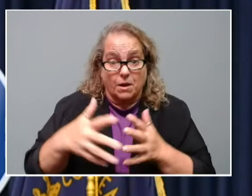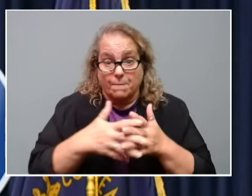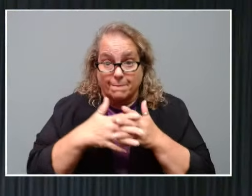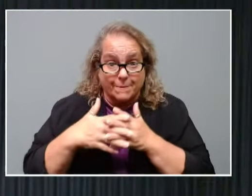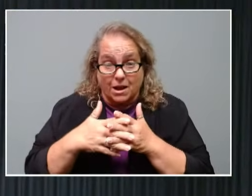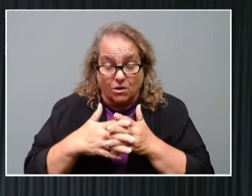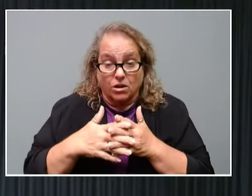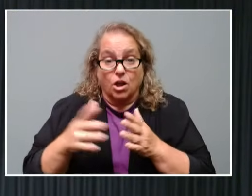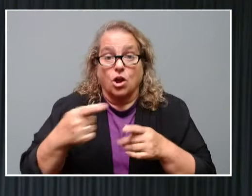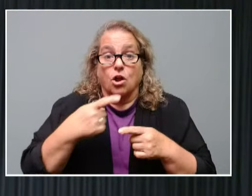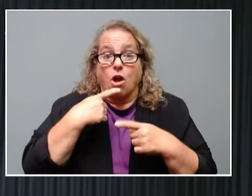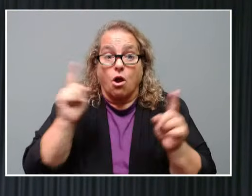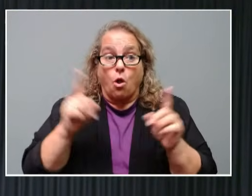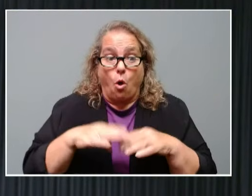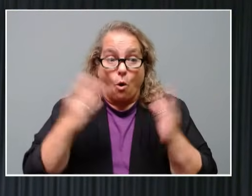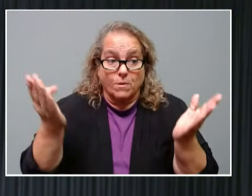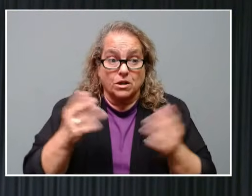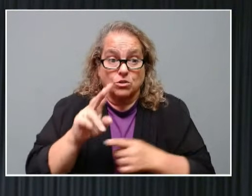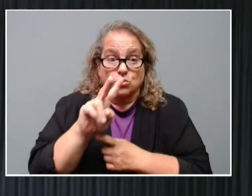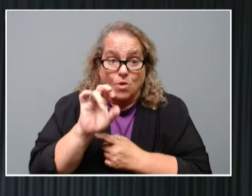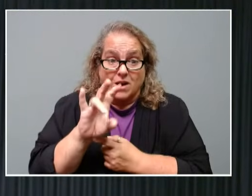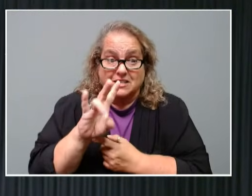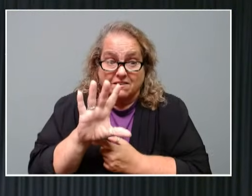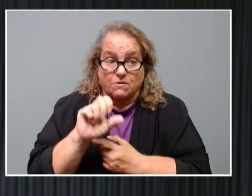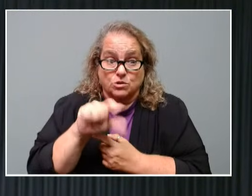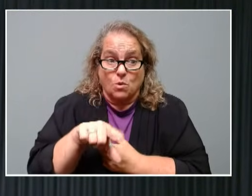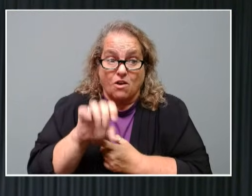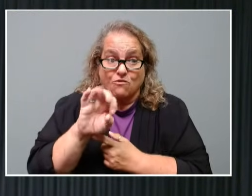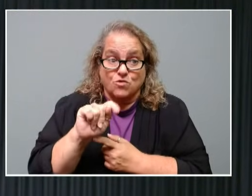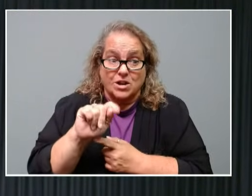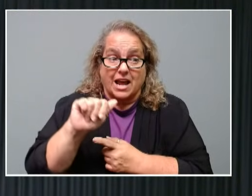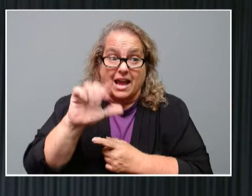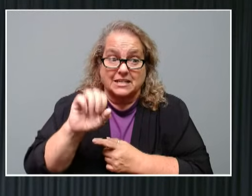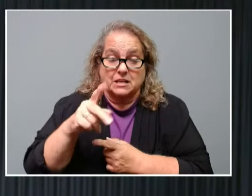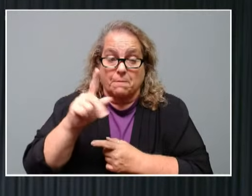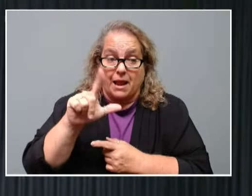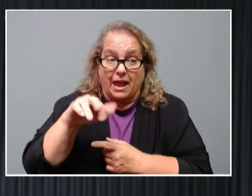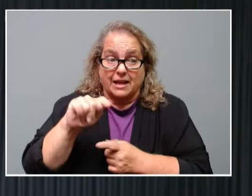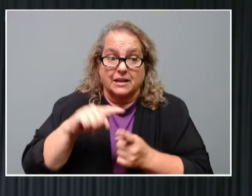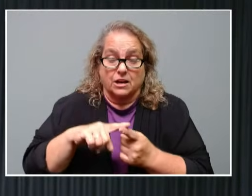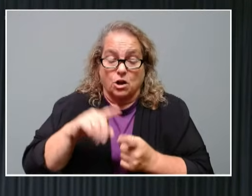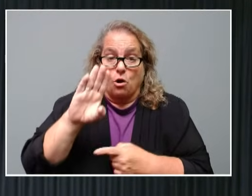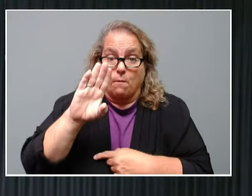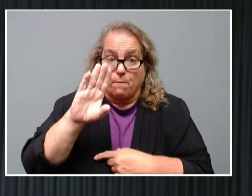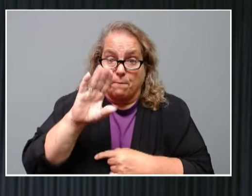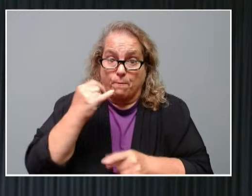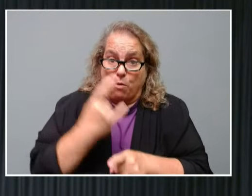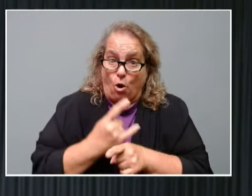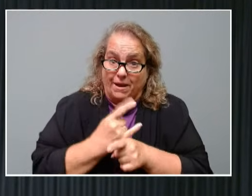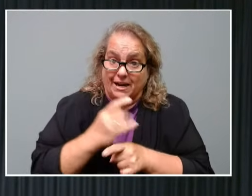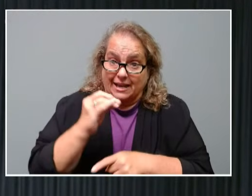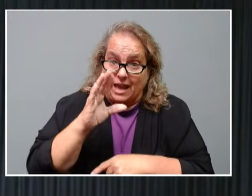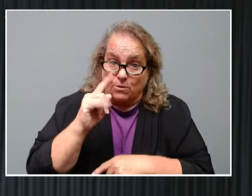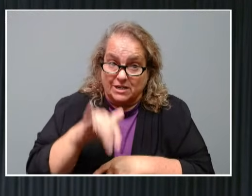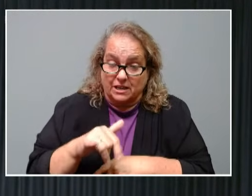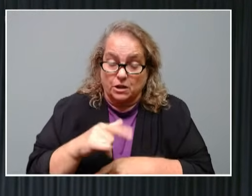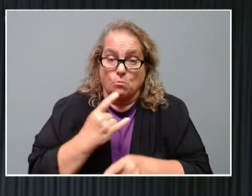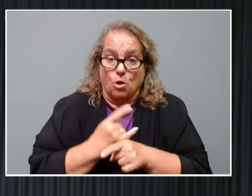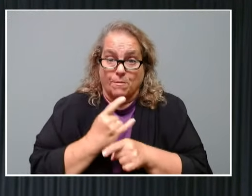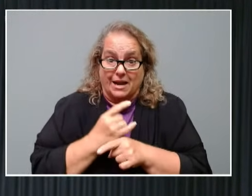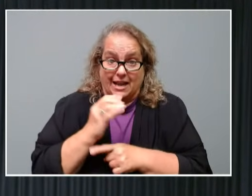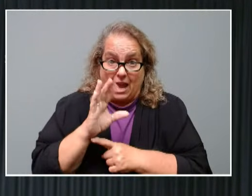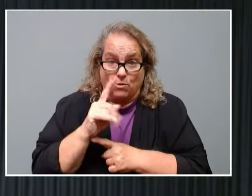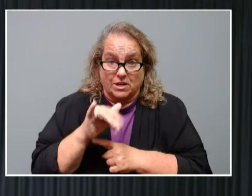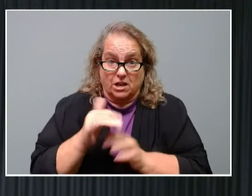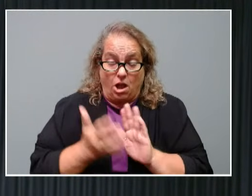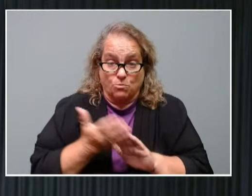275,000 square foot Pro Ace plant in Bourbon County. This is an expansion of CMWA's Bourbon County operation and